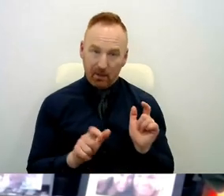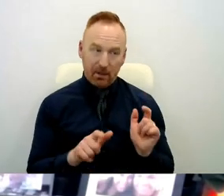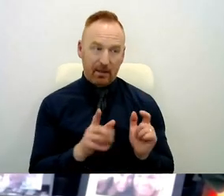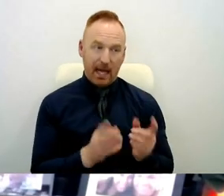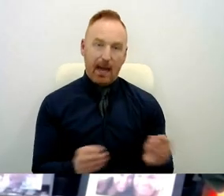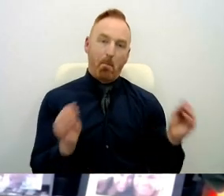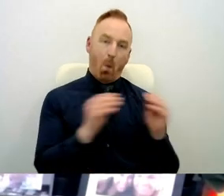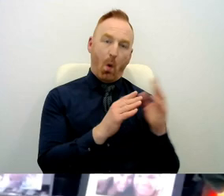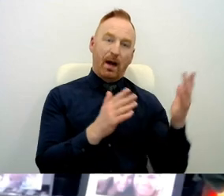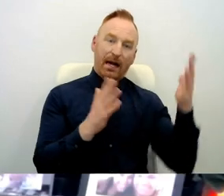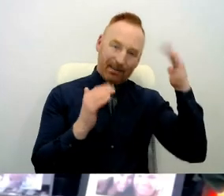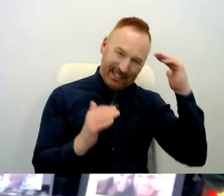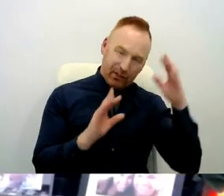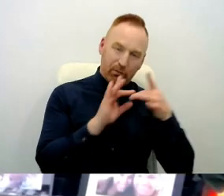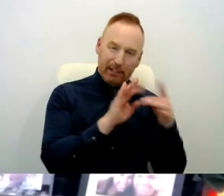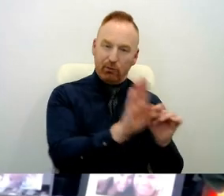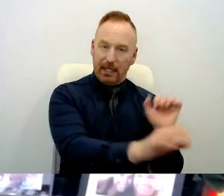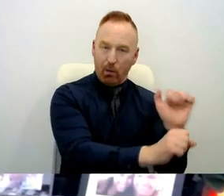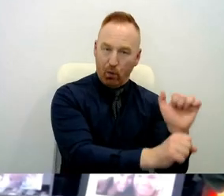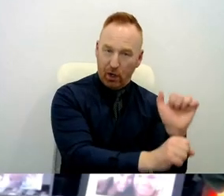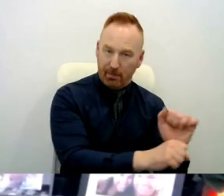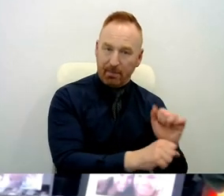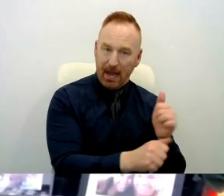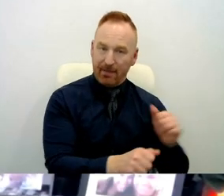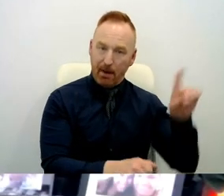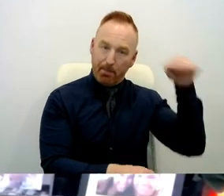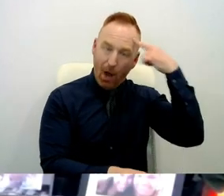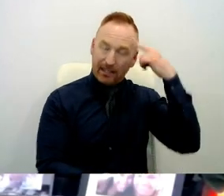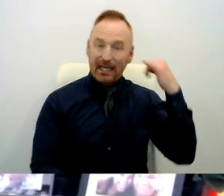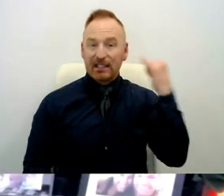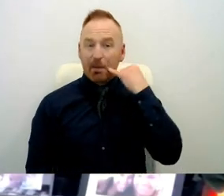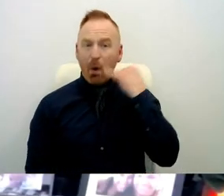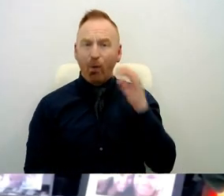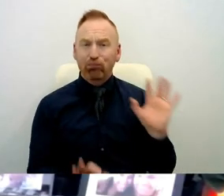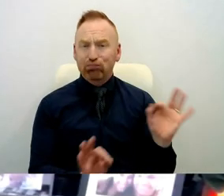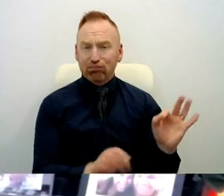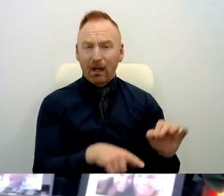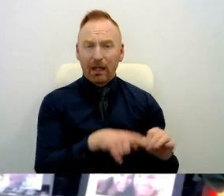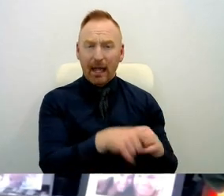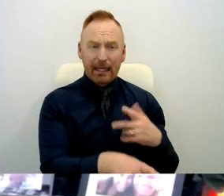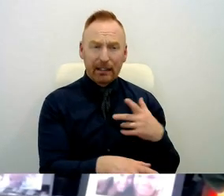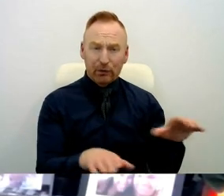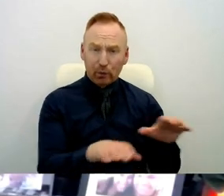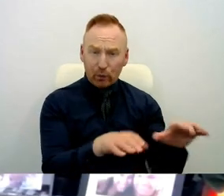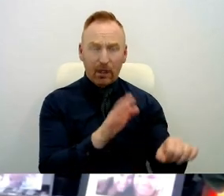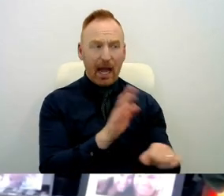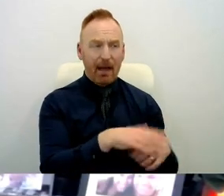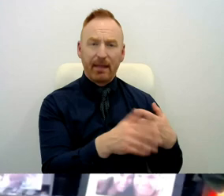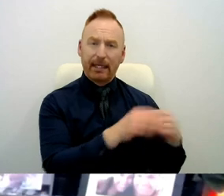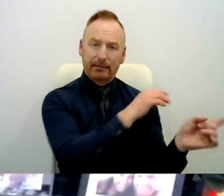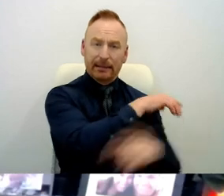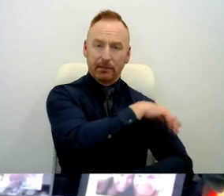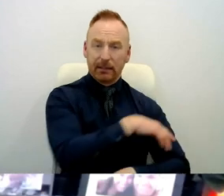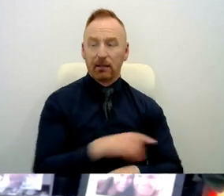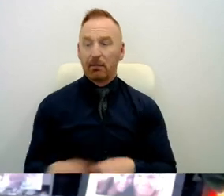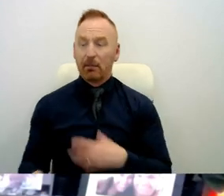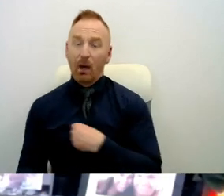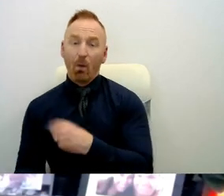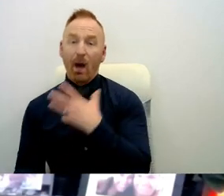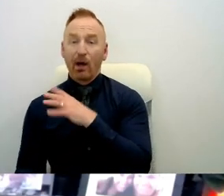greater expectations for performance by their bosses and they're disciplined for minor infractions by employers in ways which are not imposed on their white